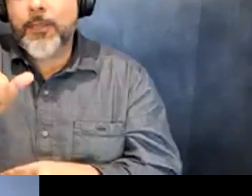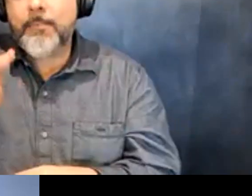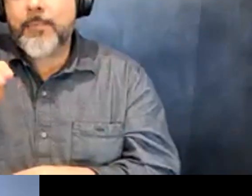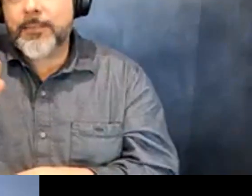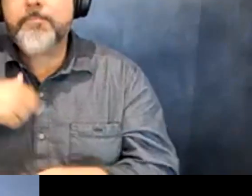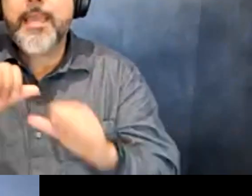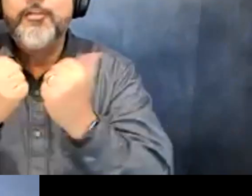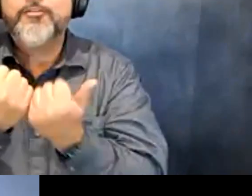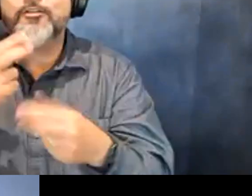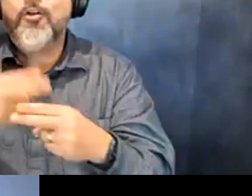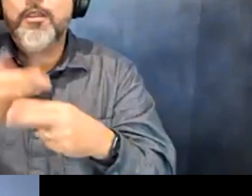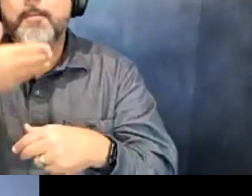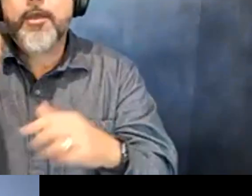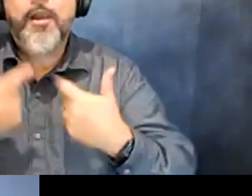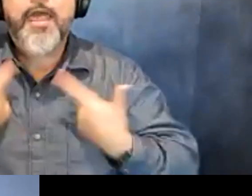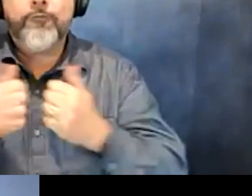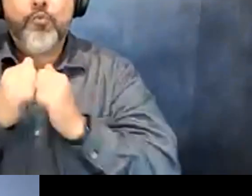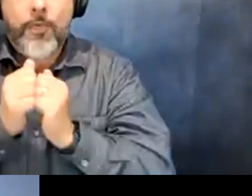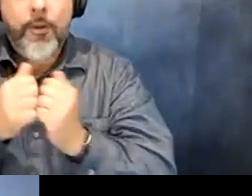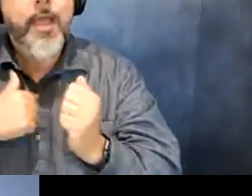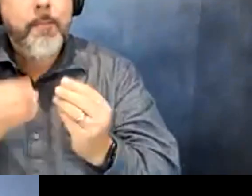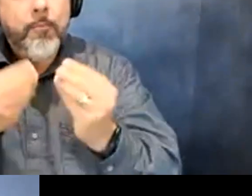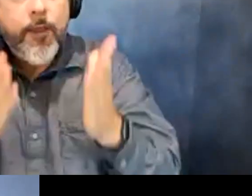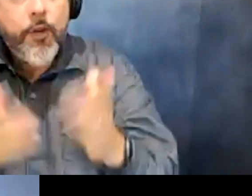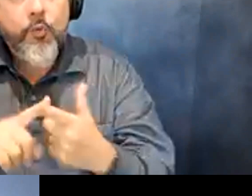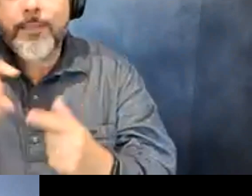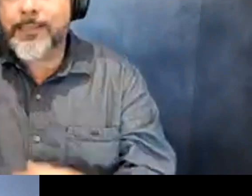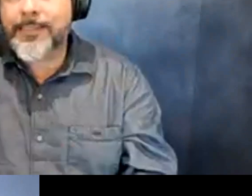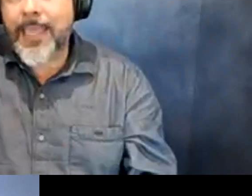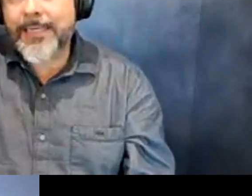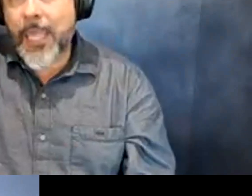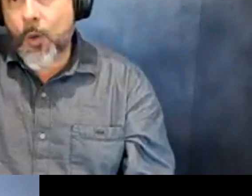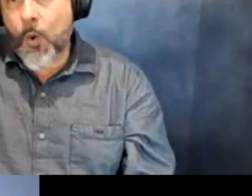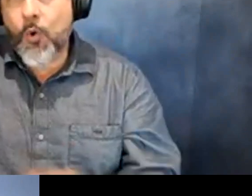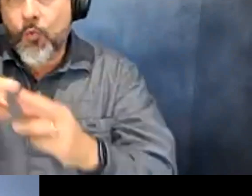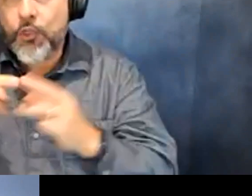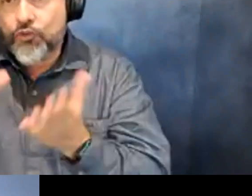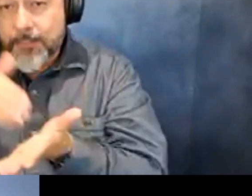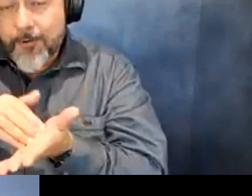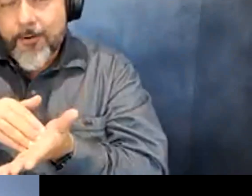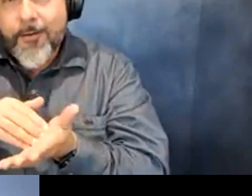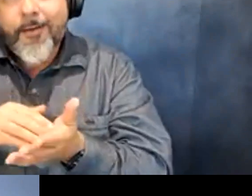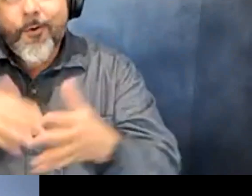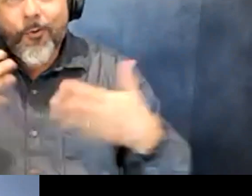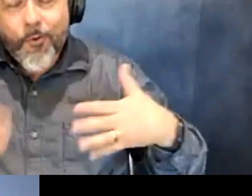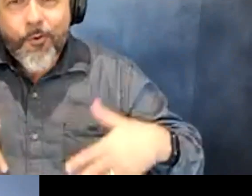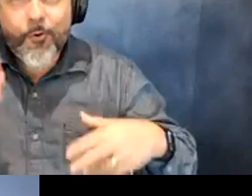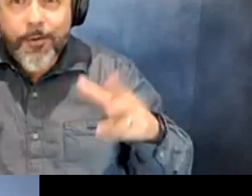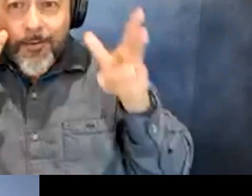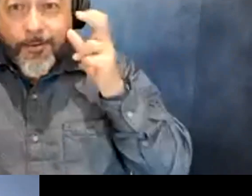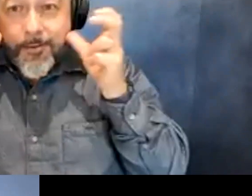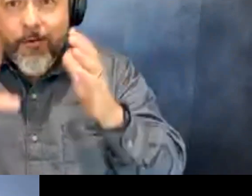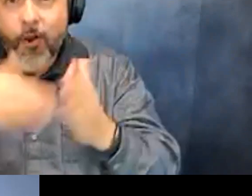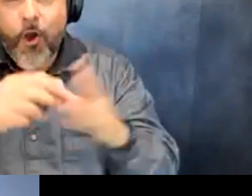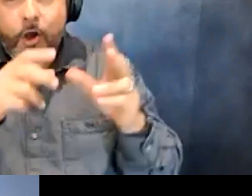Better Life Together. I am a provider with the San Diego Regional Center. And I'm just excited to hear all of the initiatives on housing. We provide